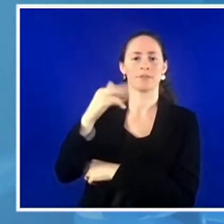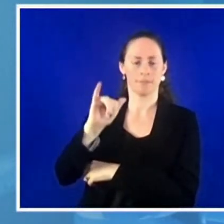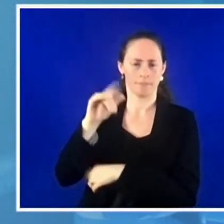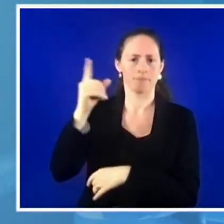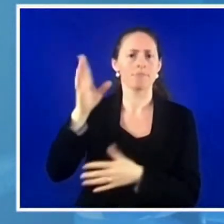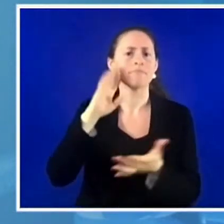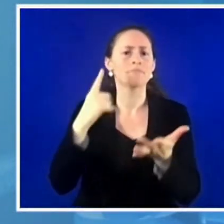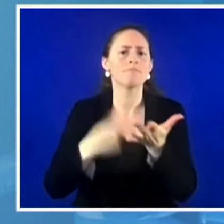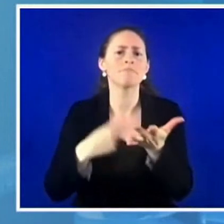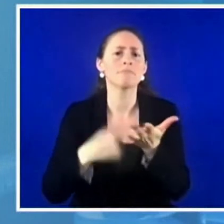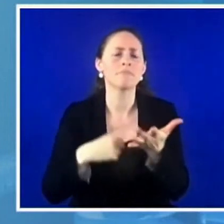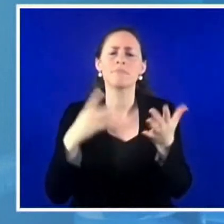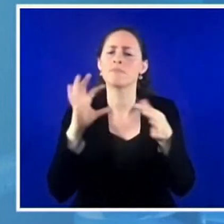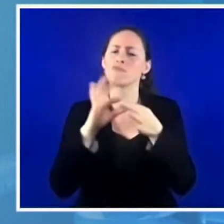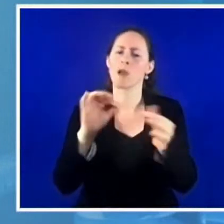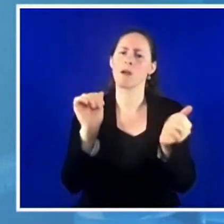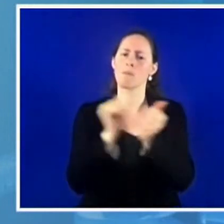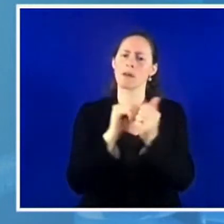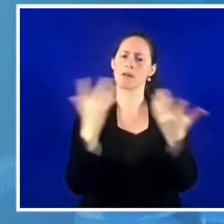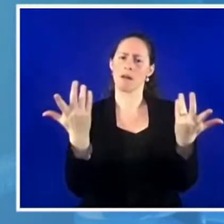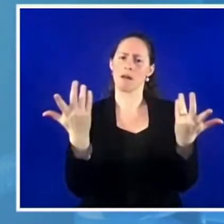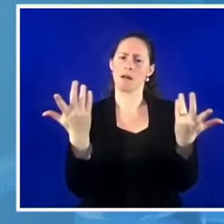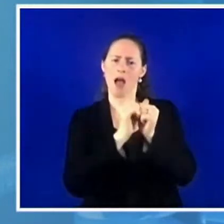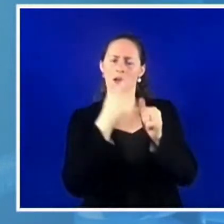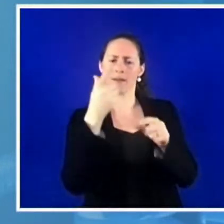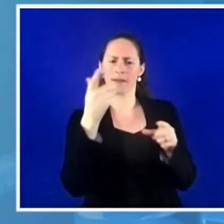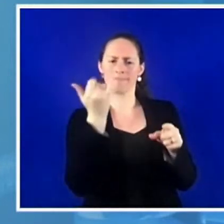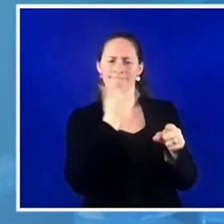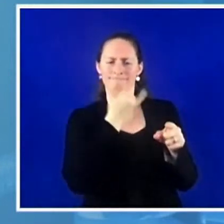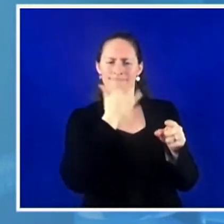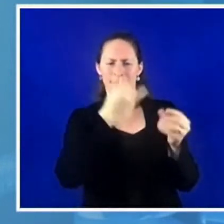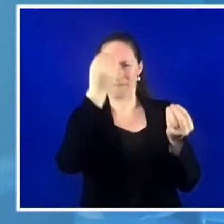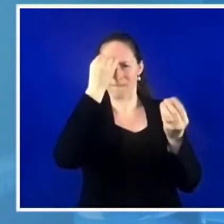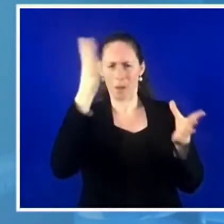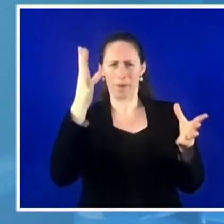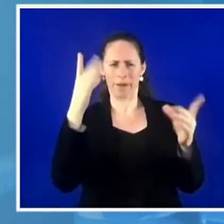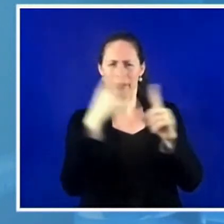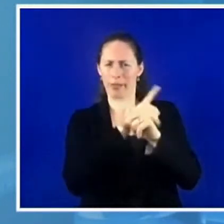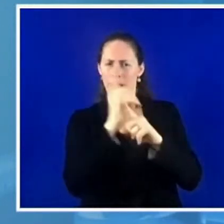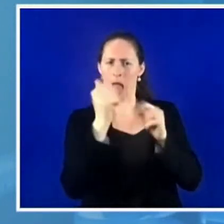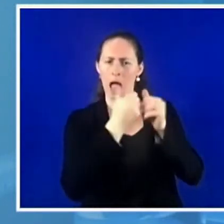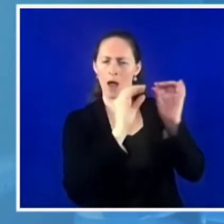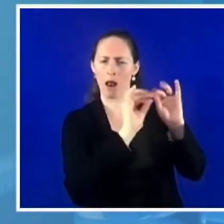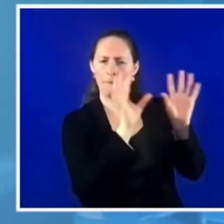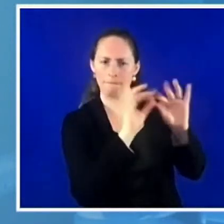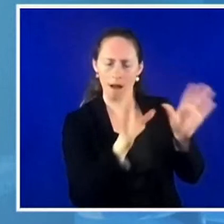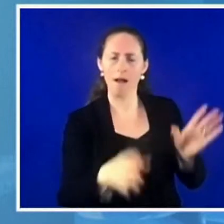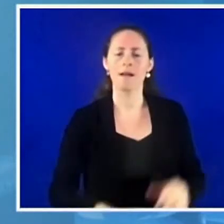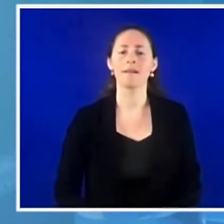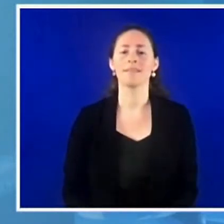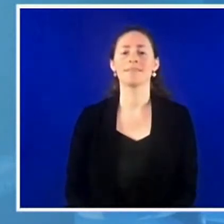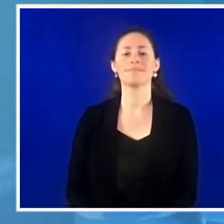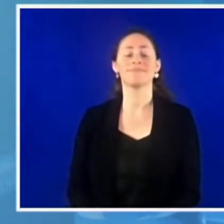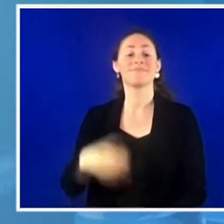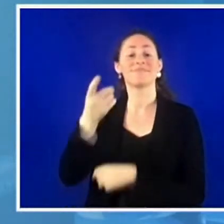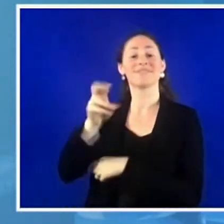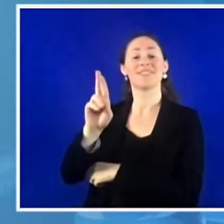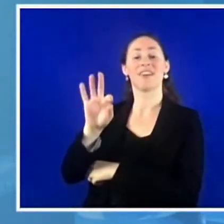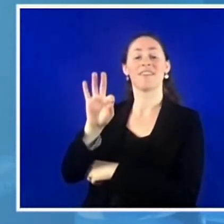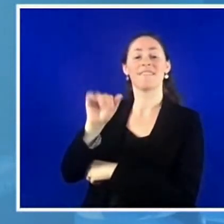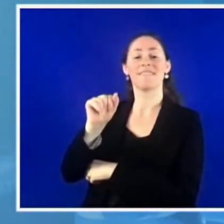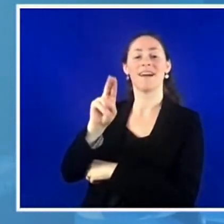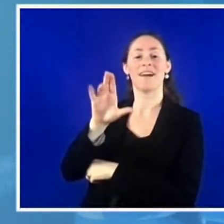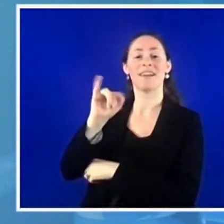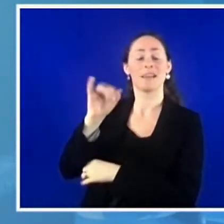Second, Dr. Walensky on health systems and improving vaccine confidence and access. Third, Dr. Fauci